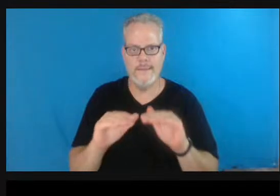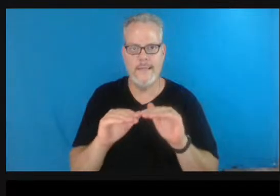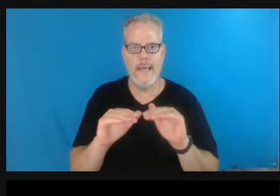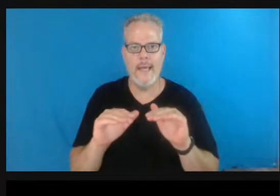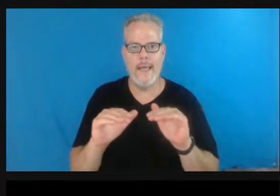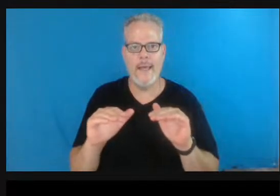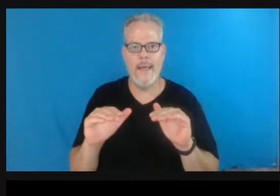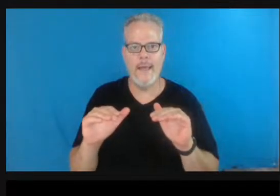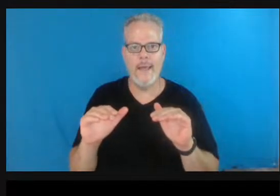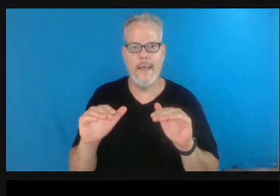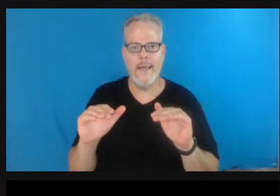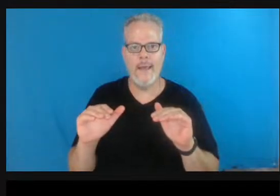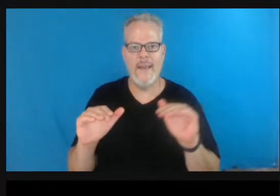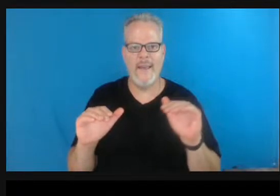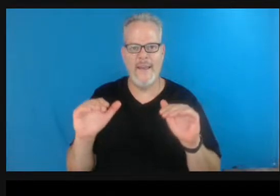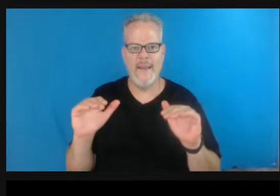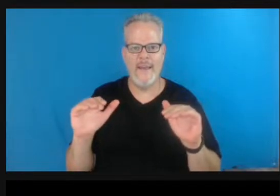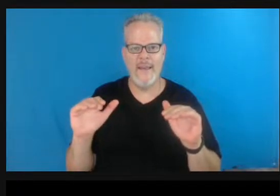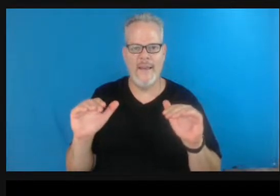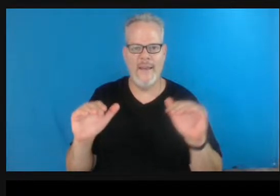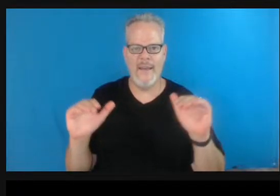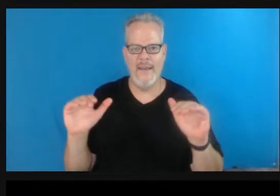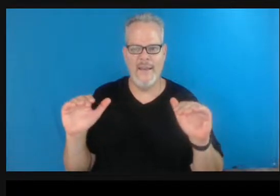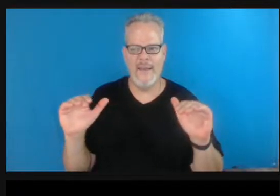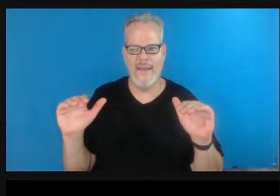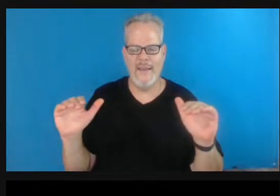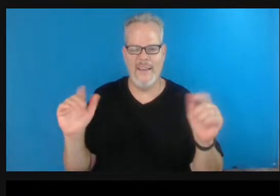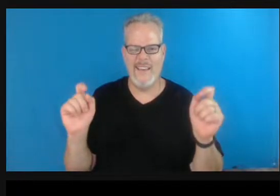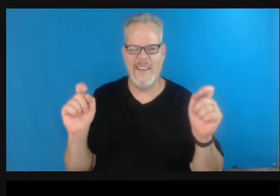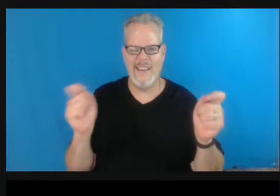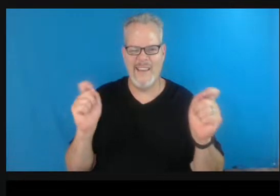was moving a little more east, so it's kind of rocking there. So